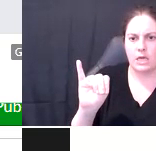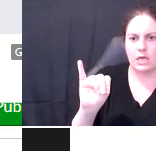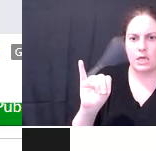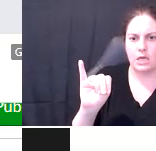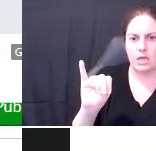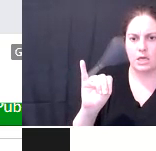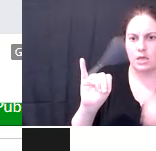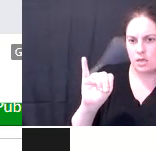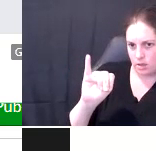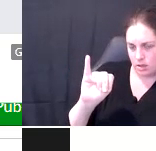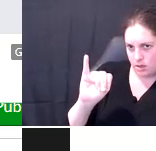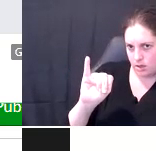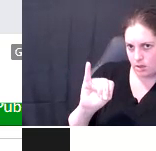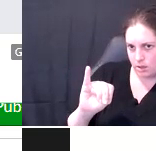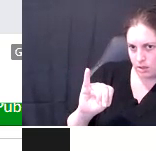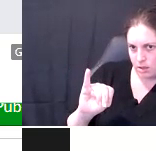Naomi.